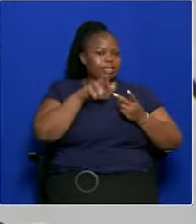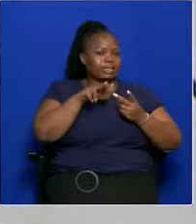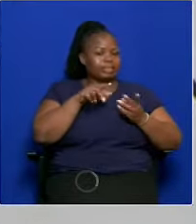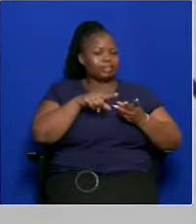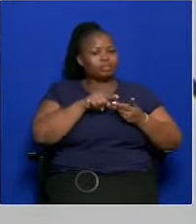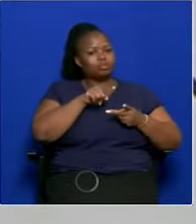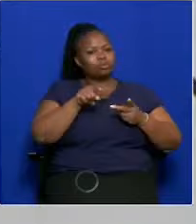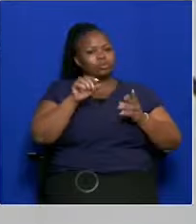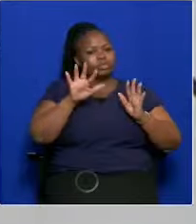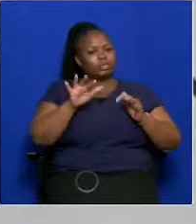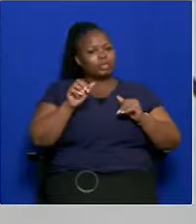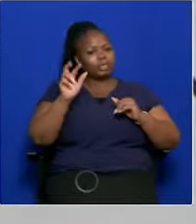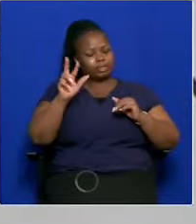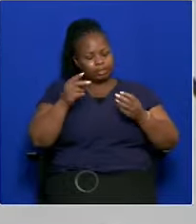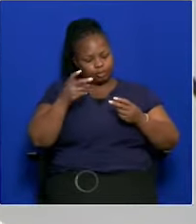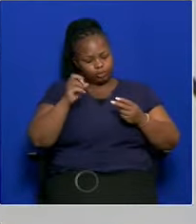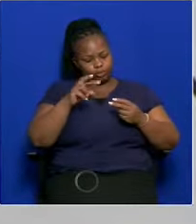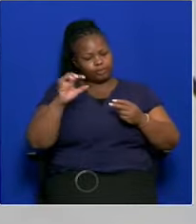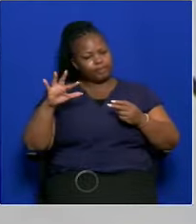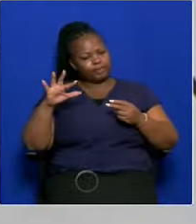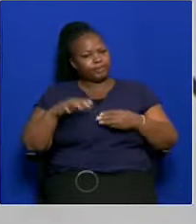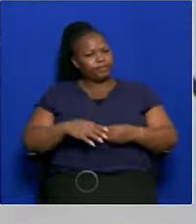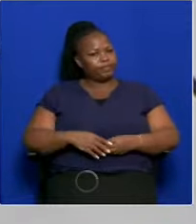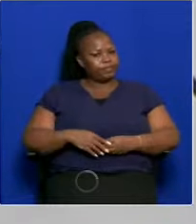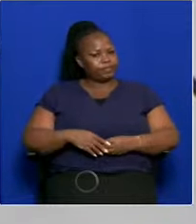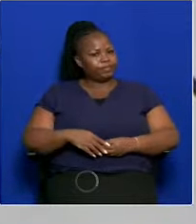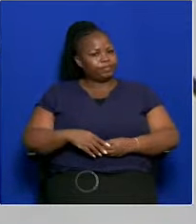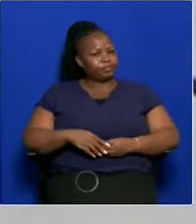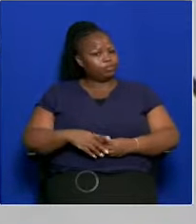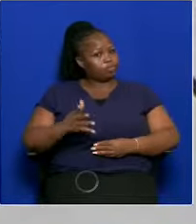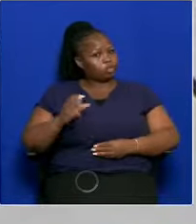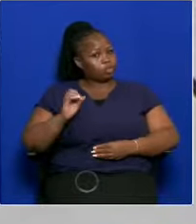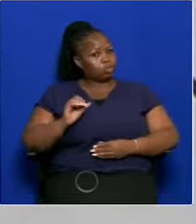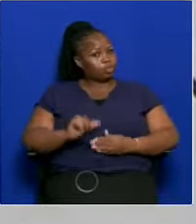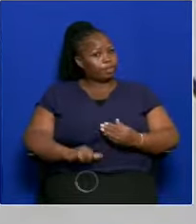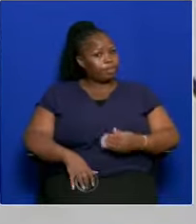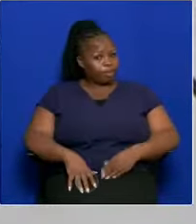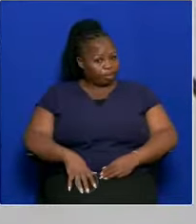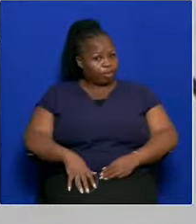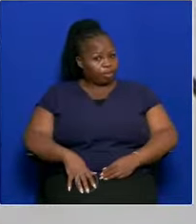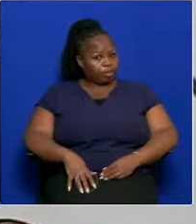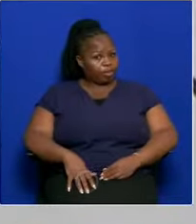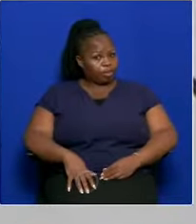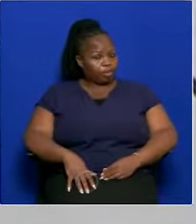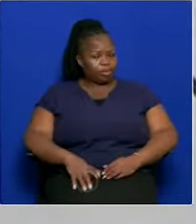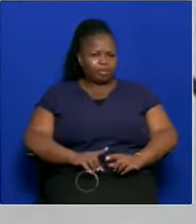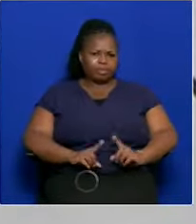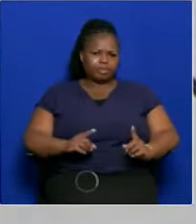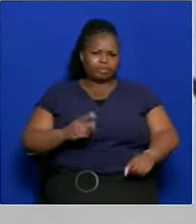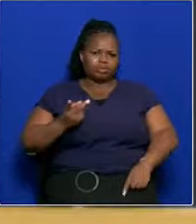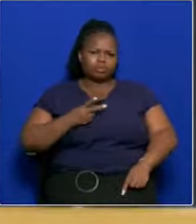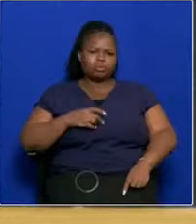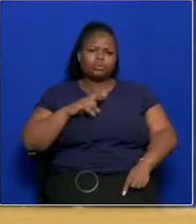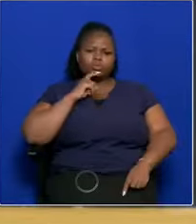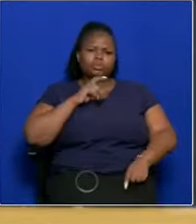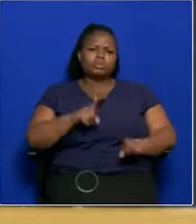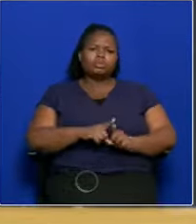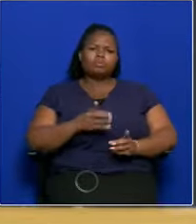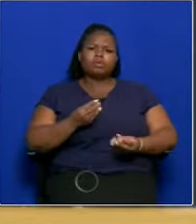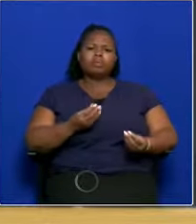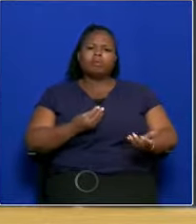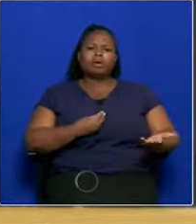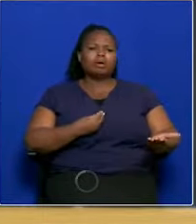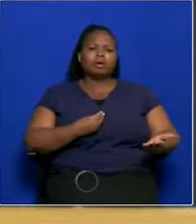10/8/2025. So that's in October. But you've also considered to Ms. Power that